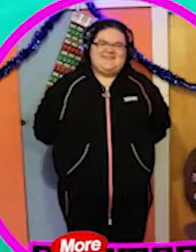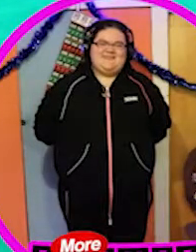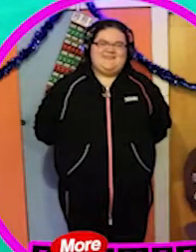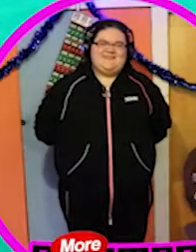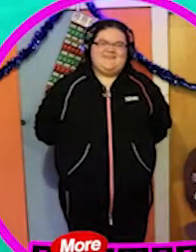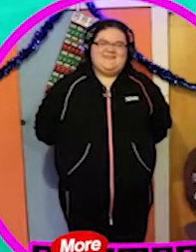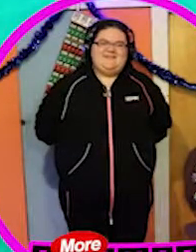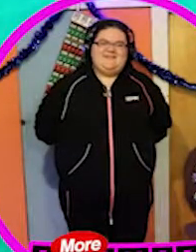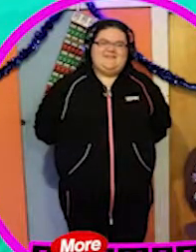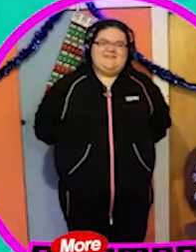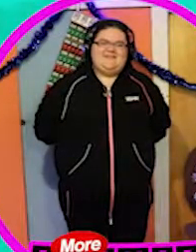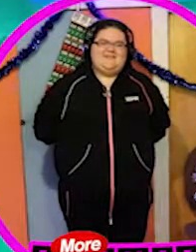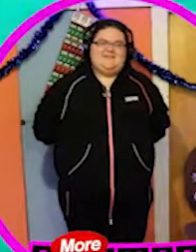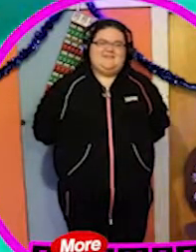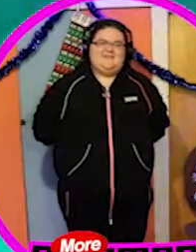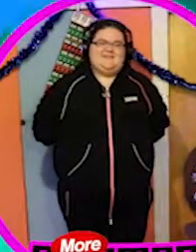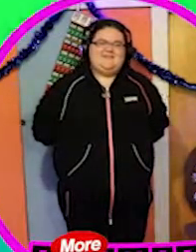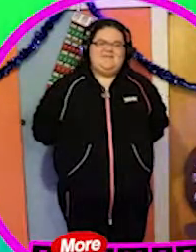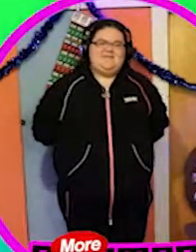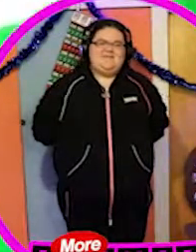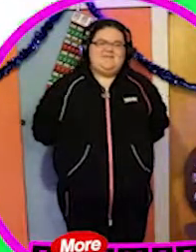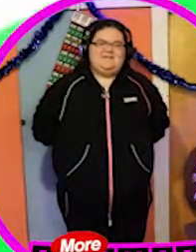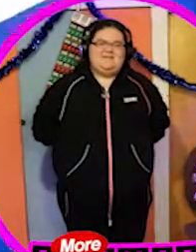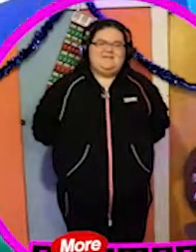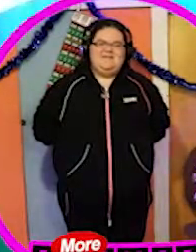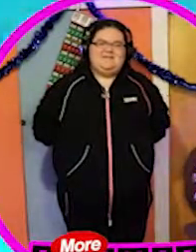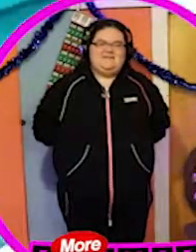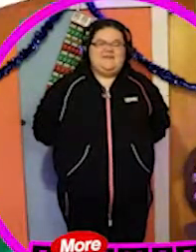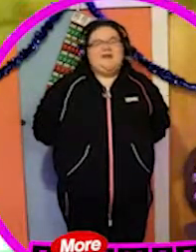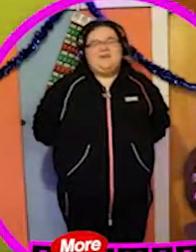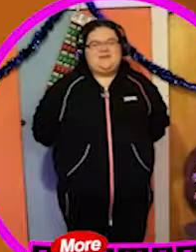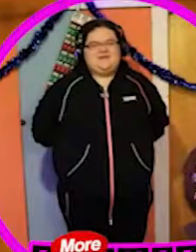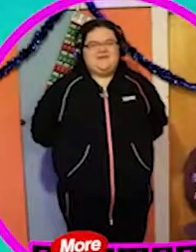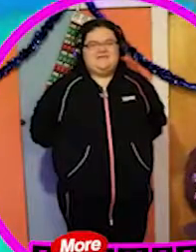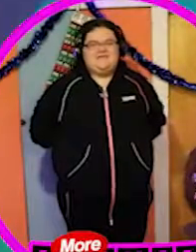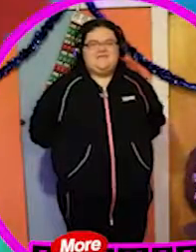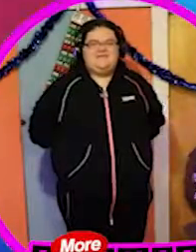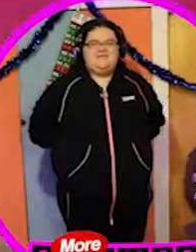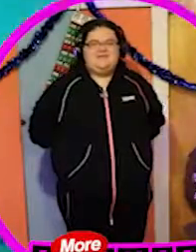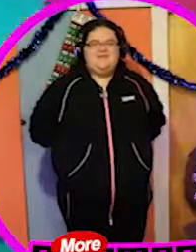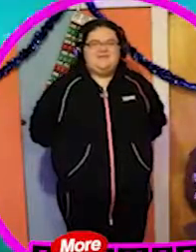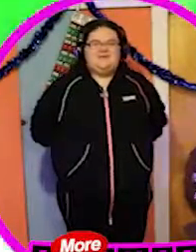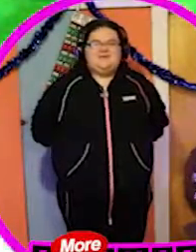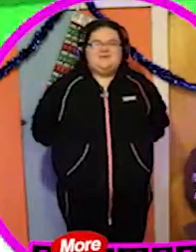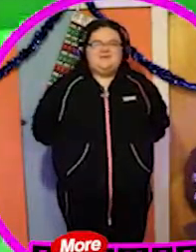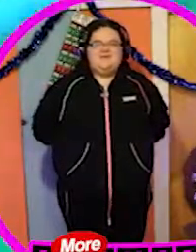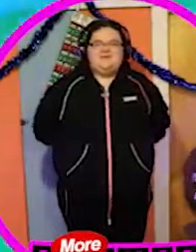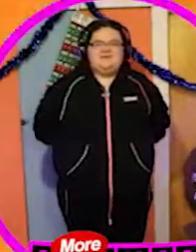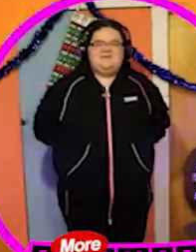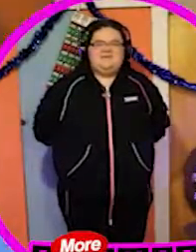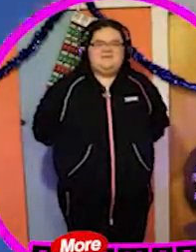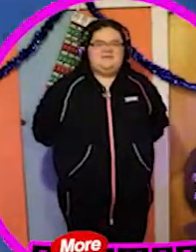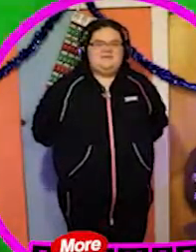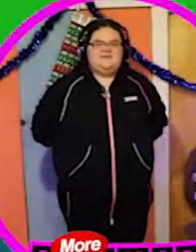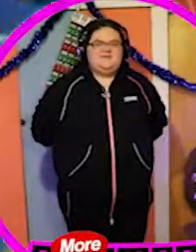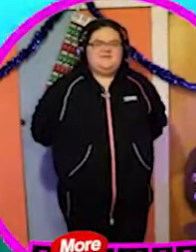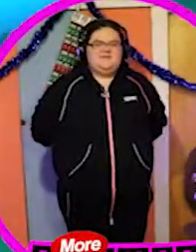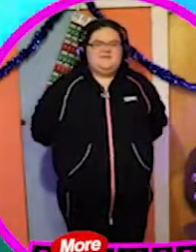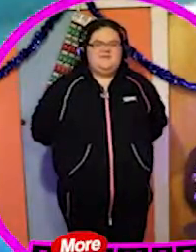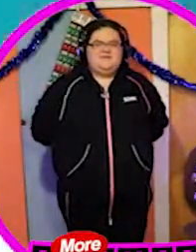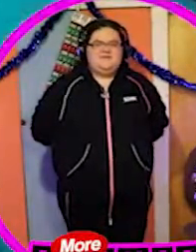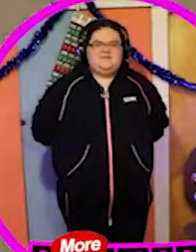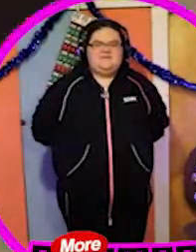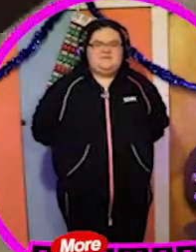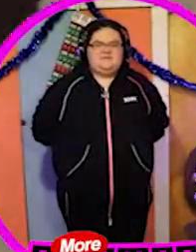yeah, the key. Just don't, just, get... No, honestly, because we need to try and survive together. Let's get through. Yeah, basically. Don't touch me, bitch! Oh, anyone bat you? We bat them back.